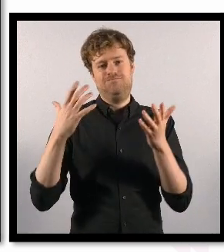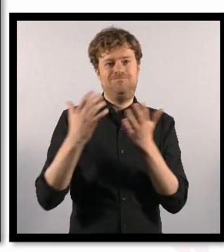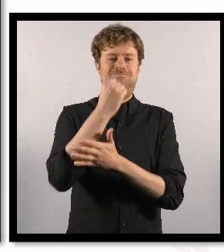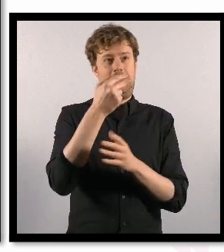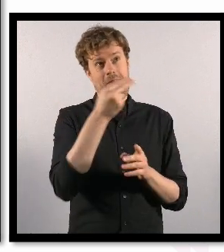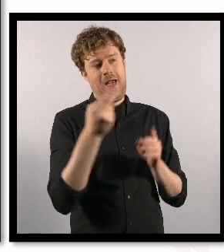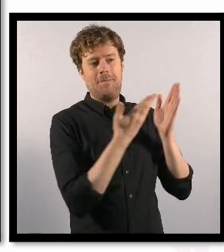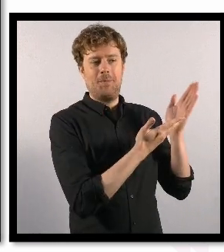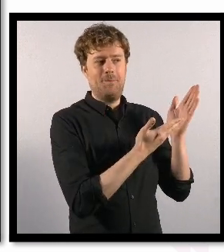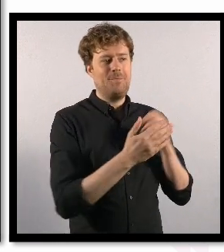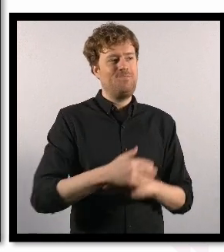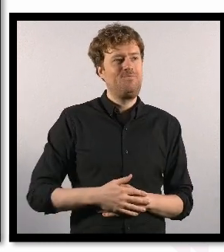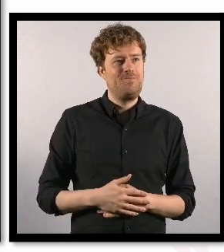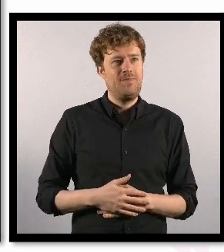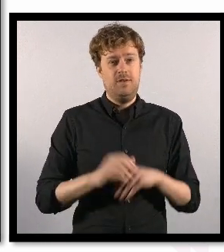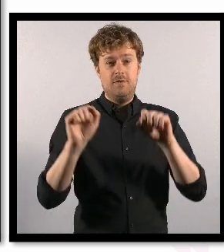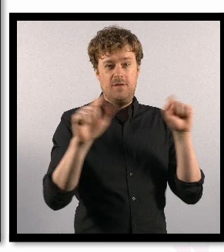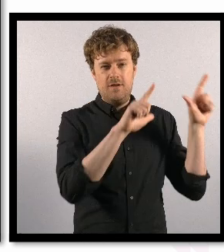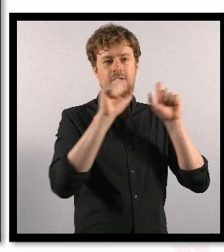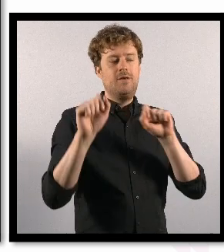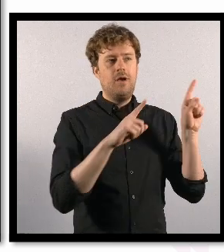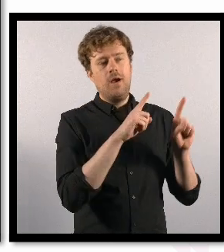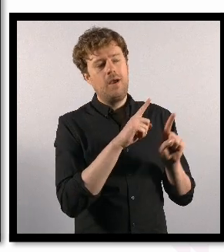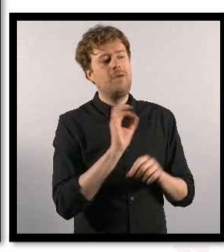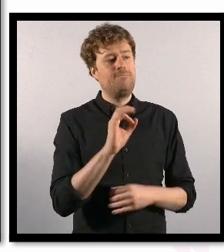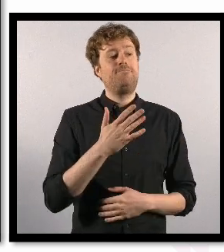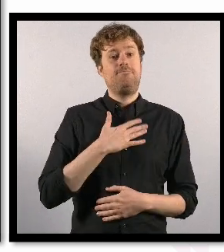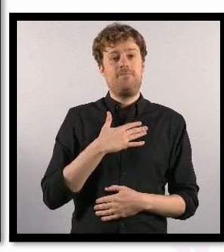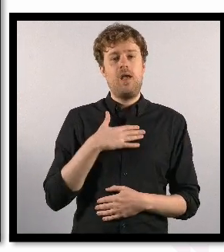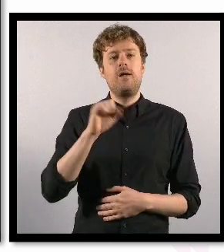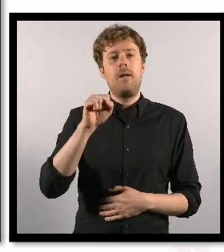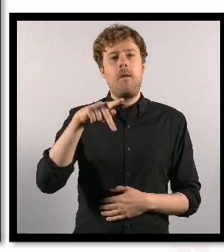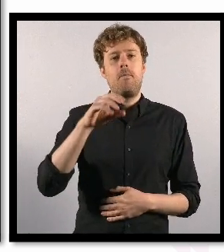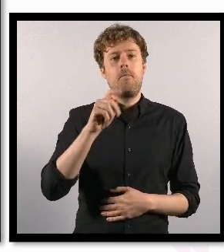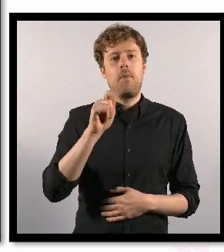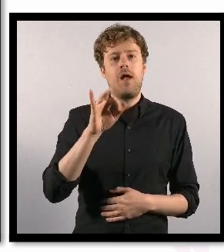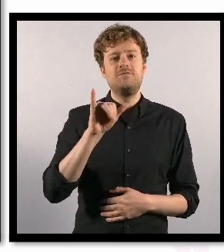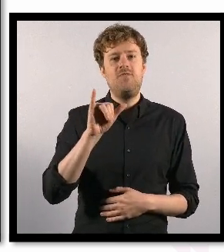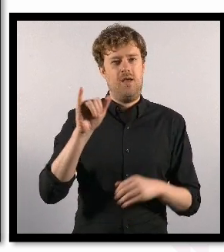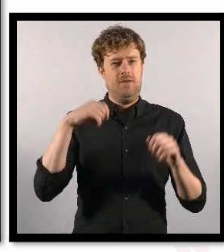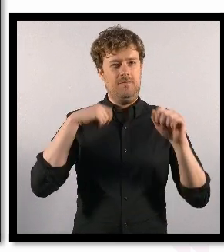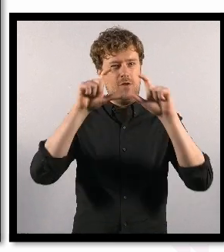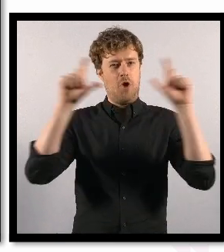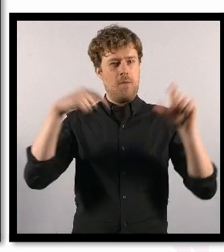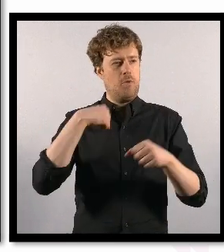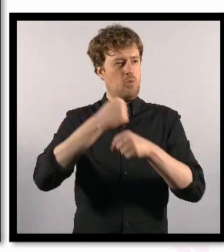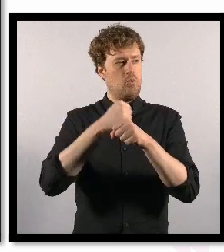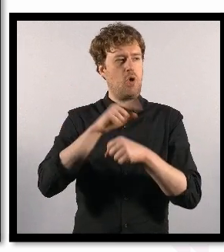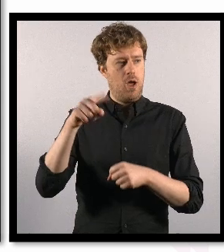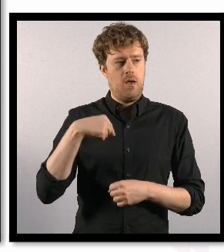Fantastic. So before I get started, first, I want to do a big happy birthday shout out to